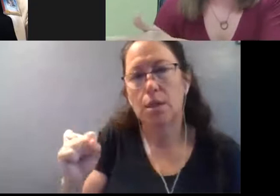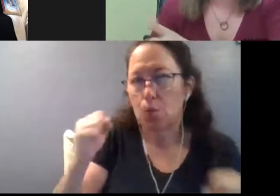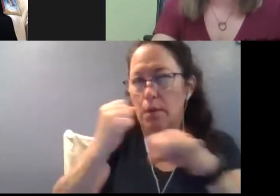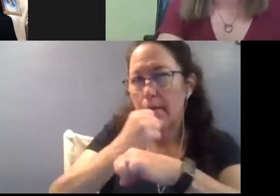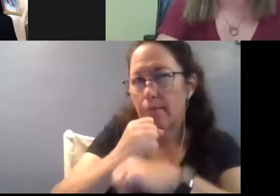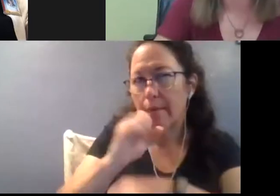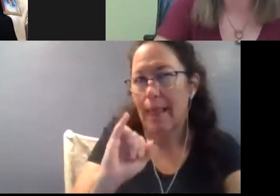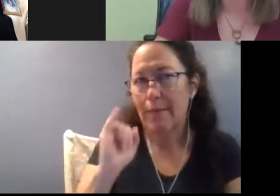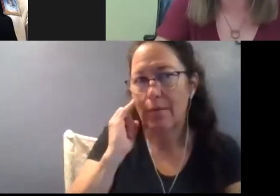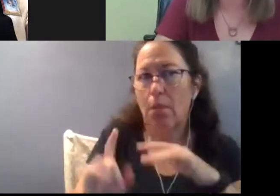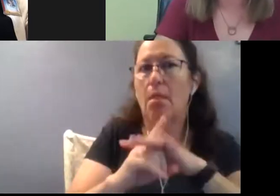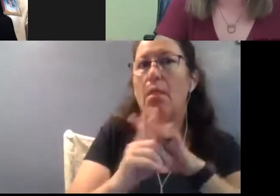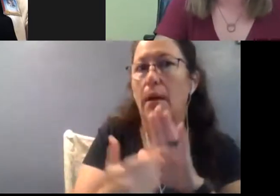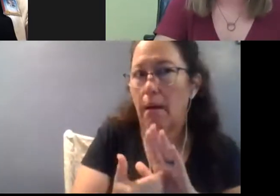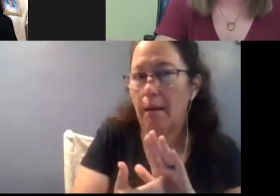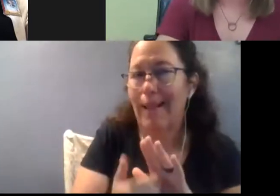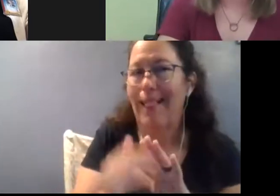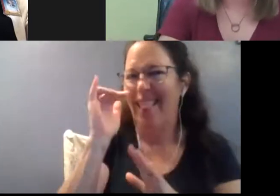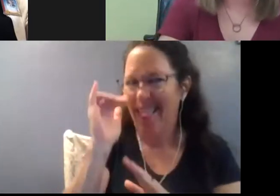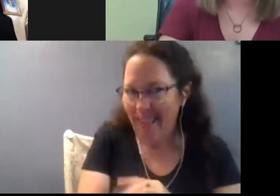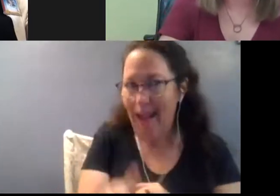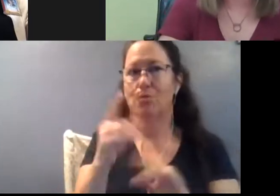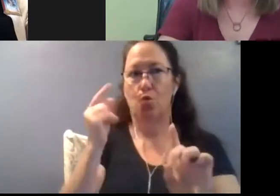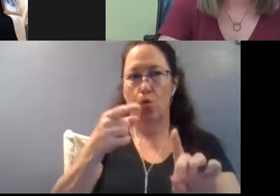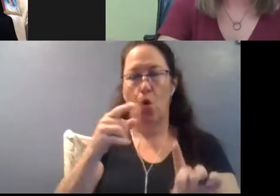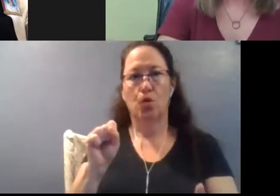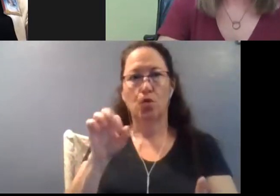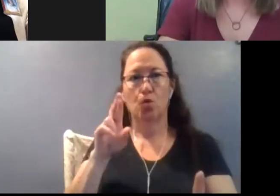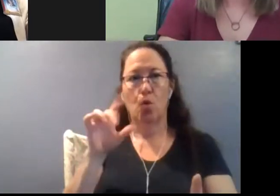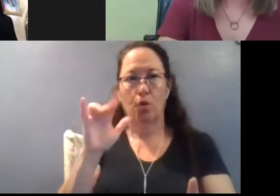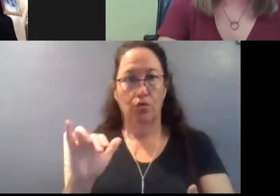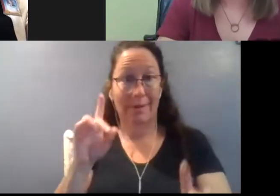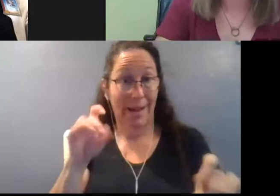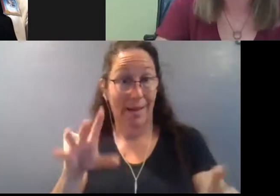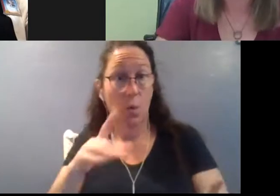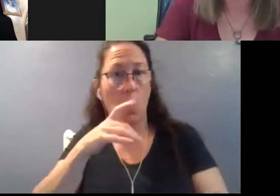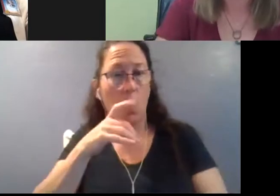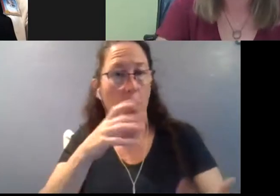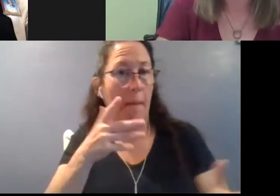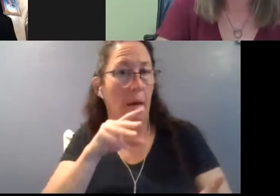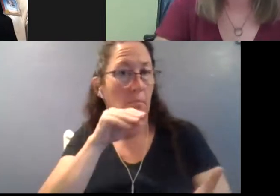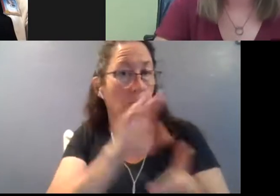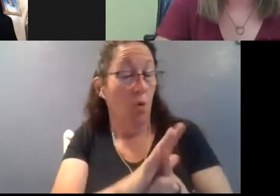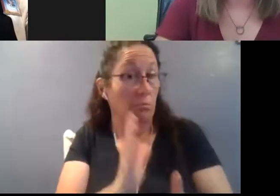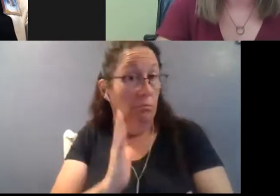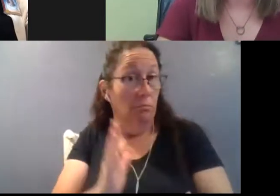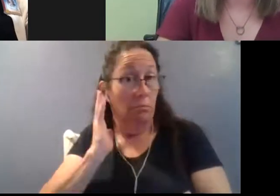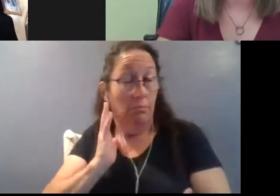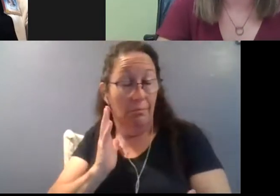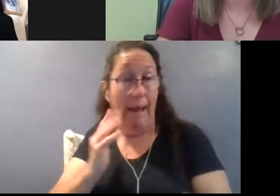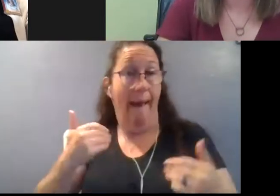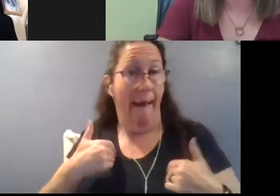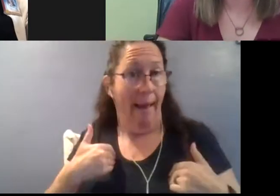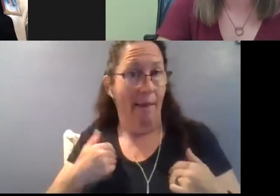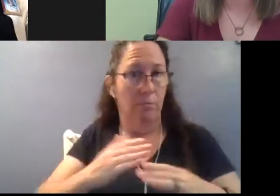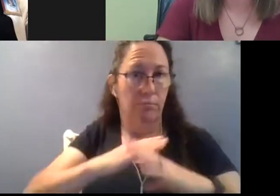next time you see it in real life. And that's what the serology test is looking for, is who may have been exposed in the past. There are